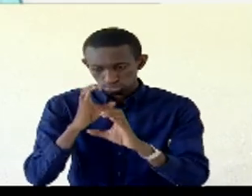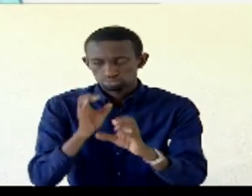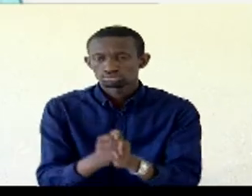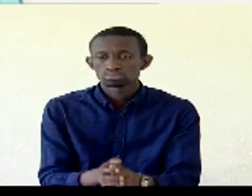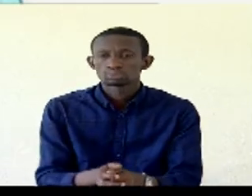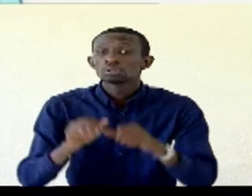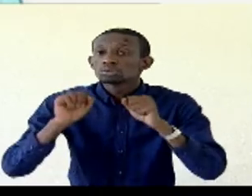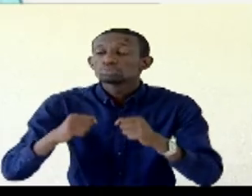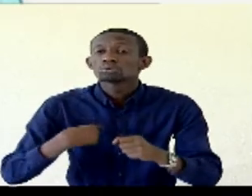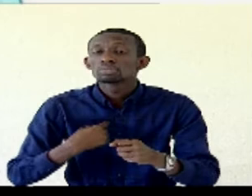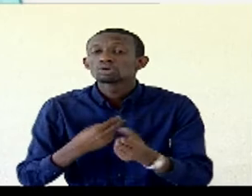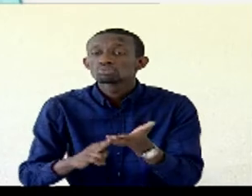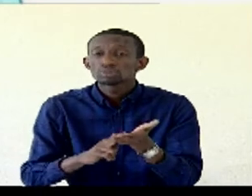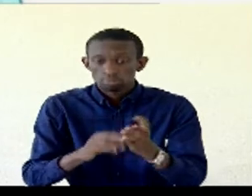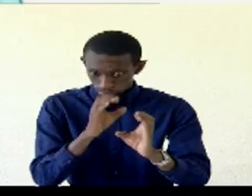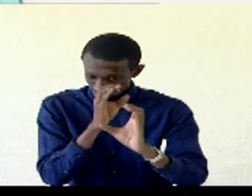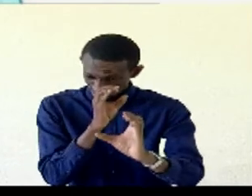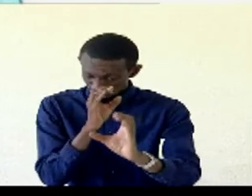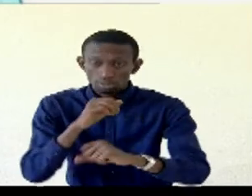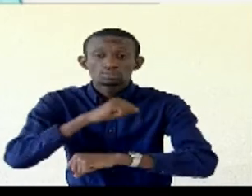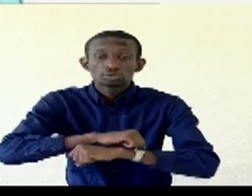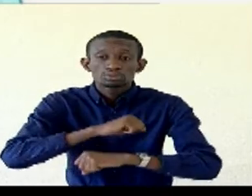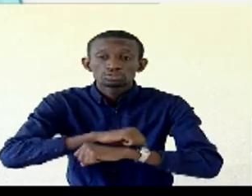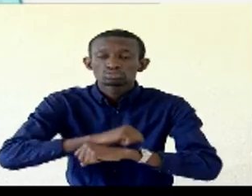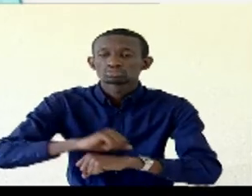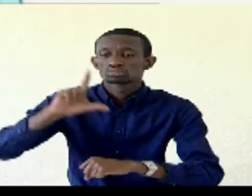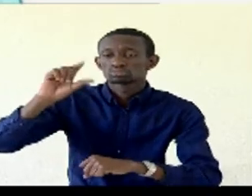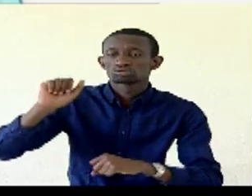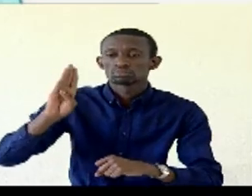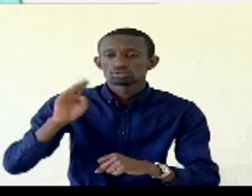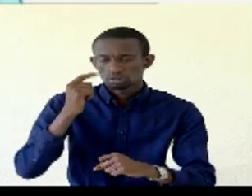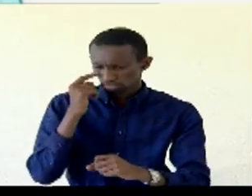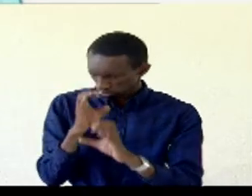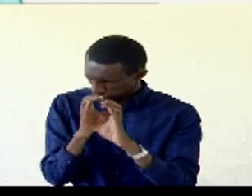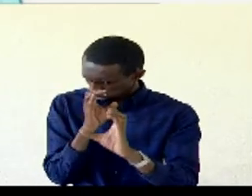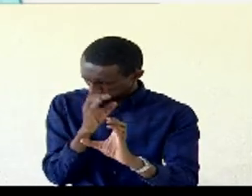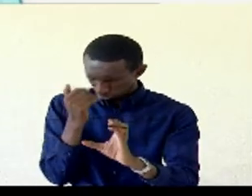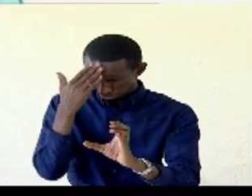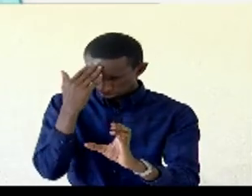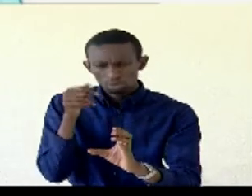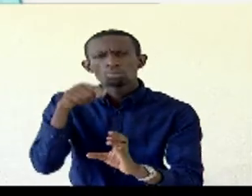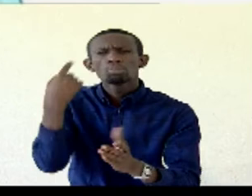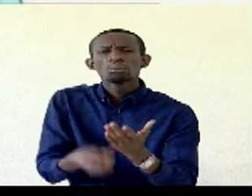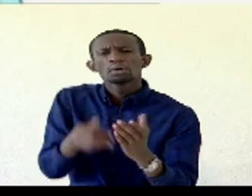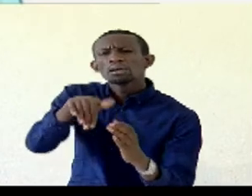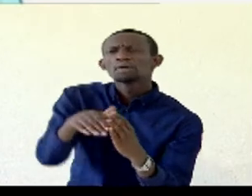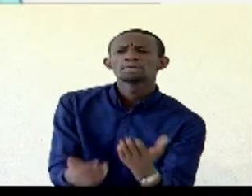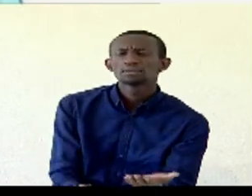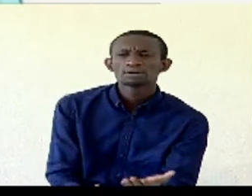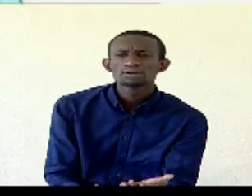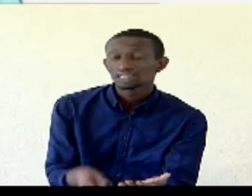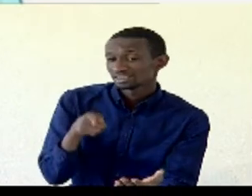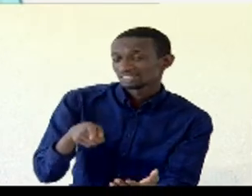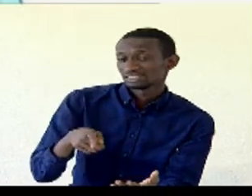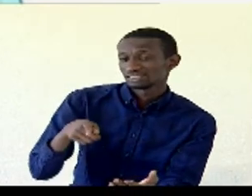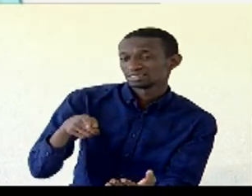use our simple microscopes back at school to be able to see exactly what is inside here. So this is a